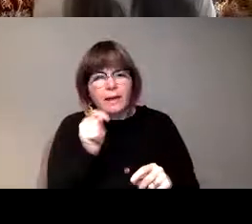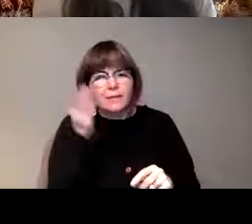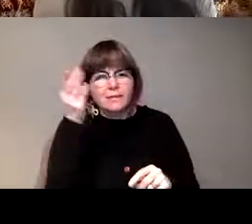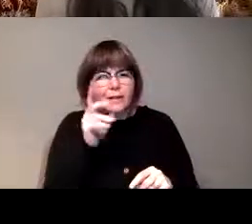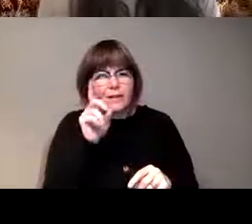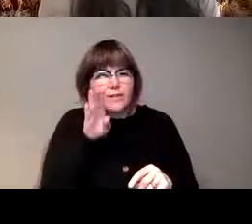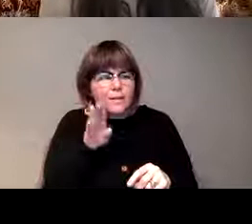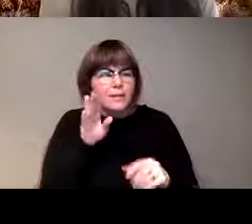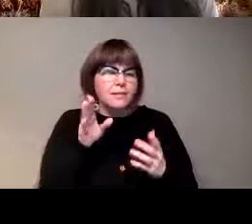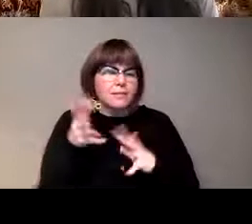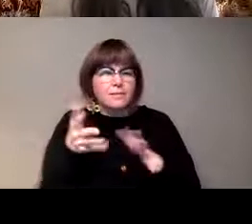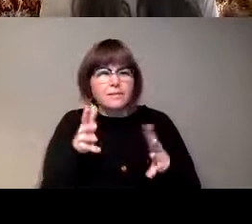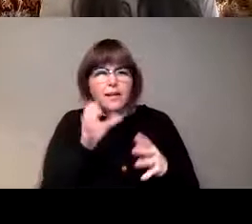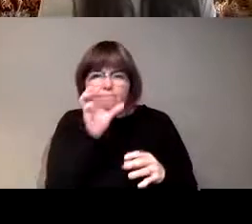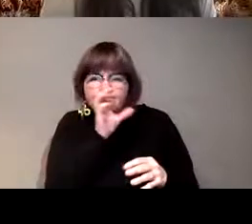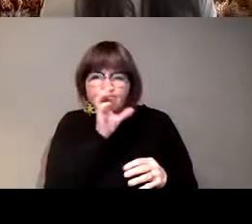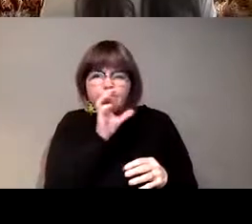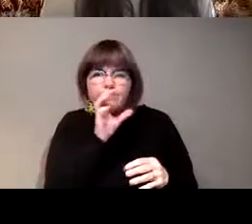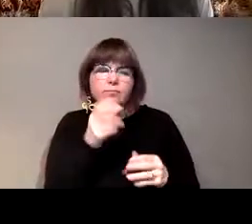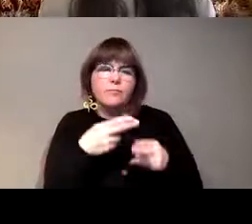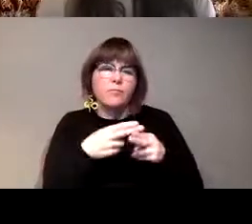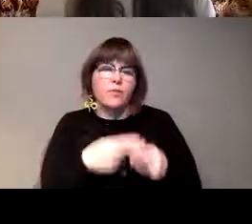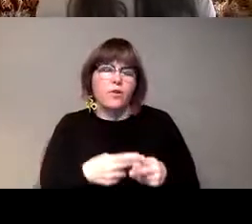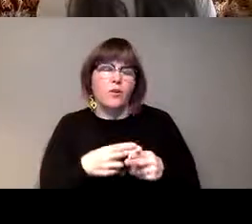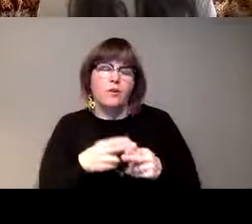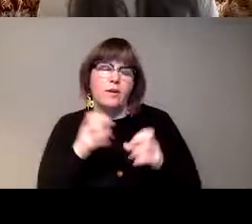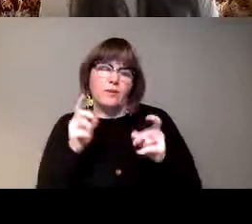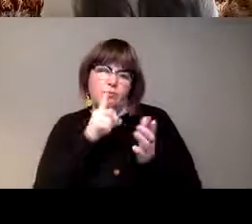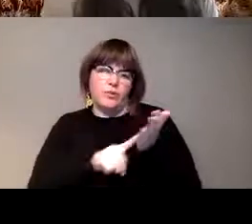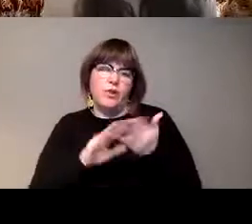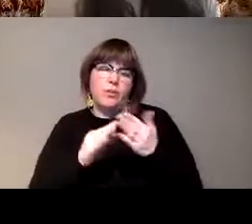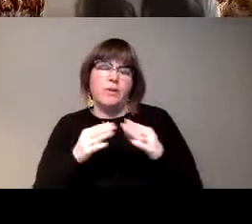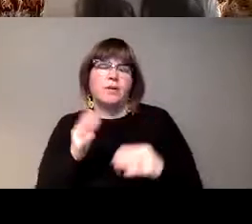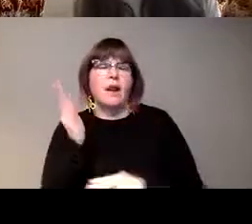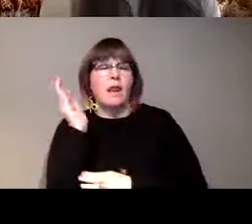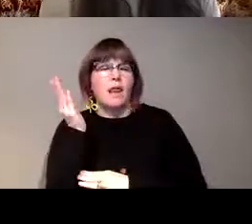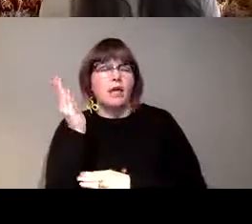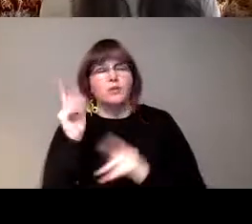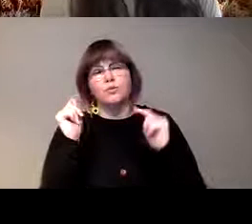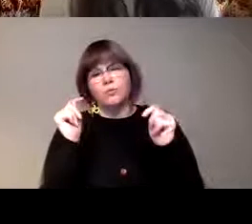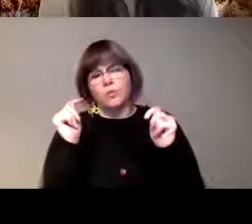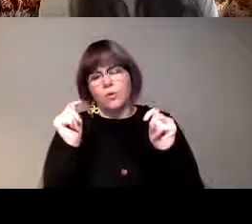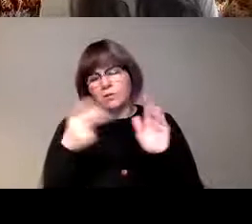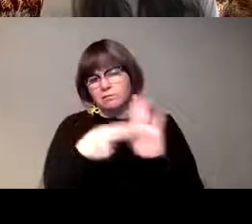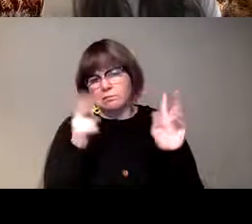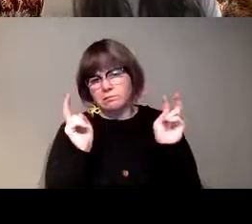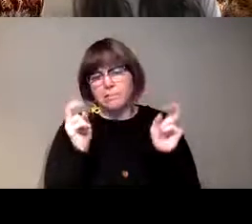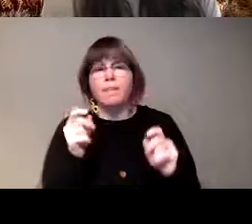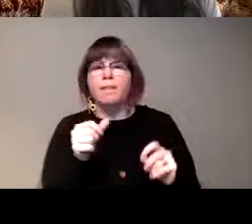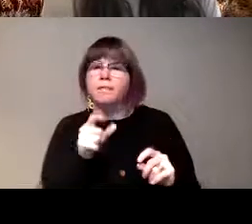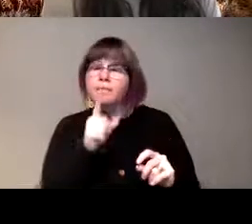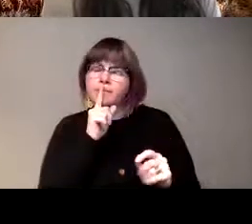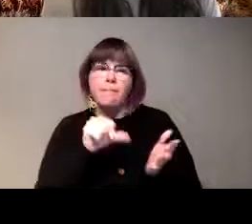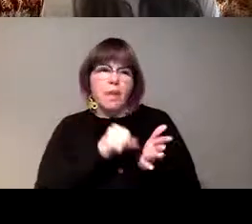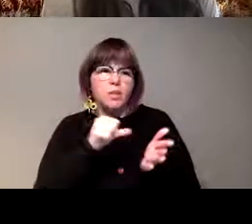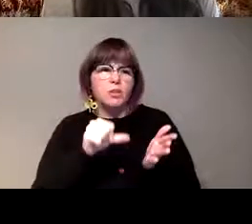text/data-based exploration, which we call in the education research community a lecture tutorial. So we're not just giving them pages and pages of